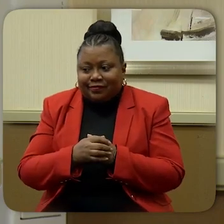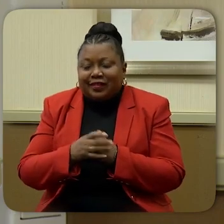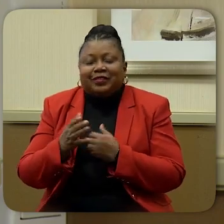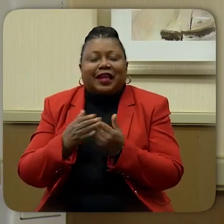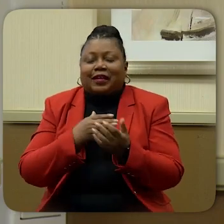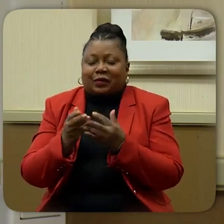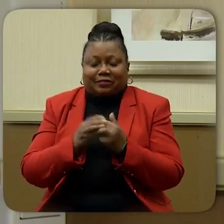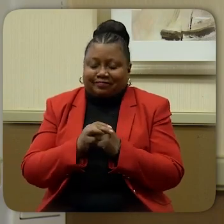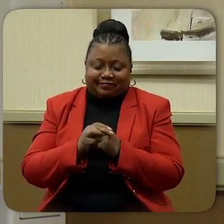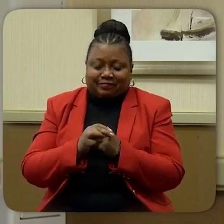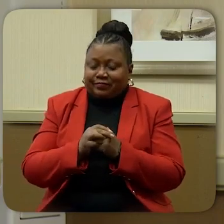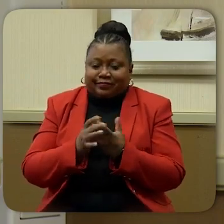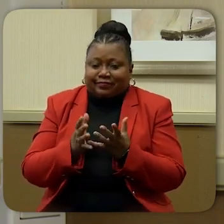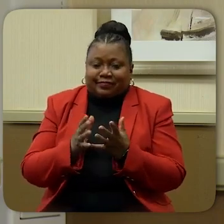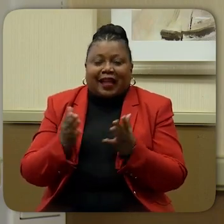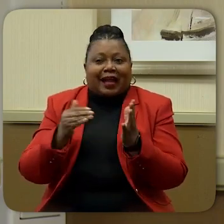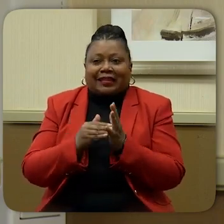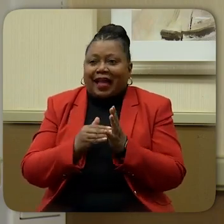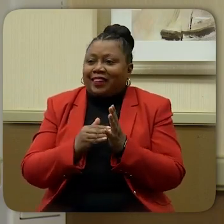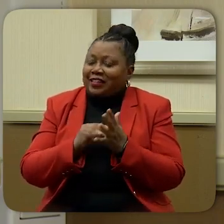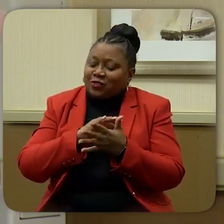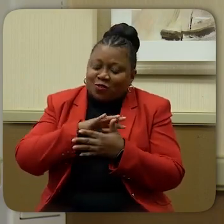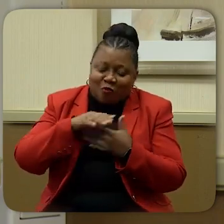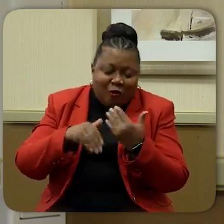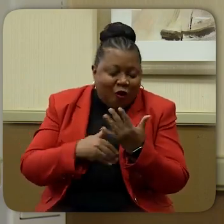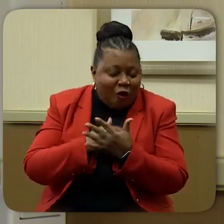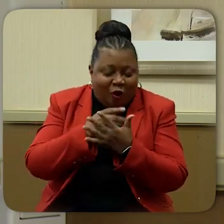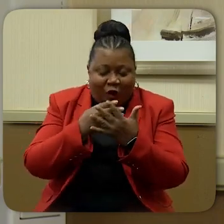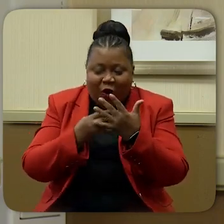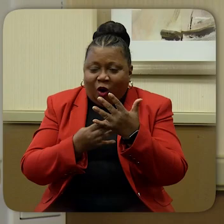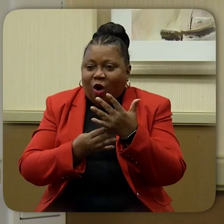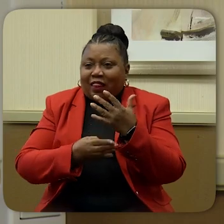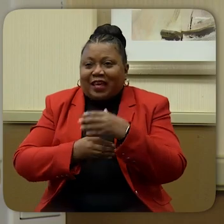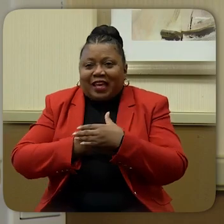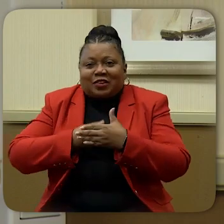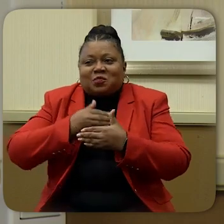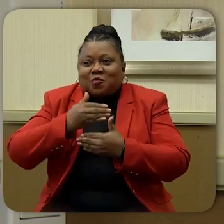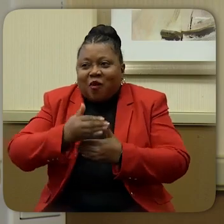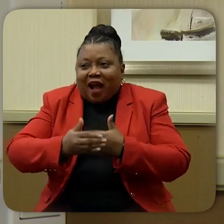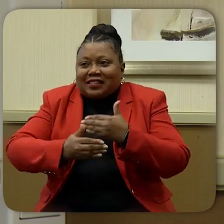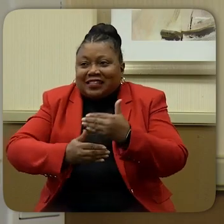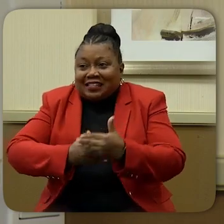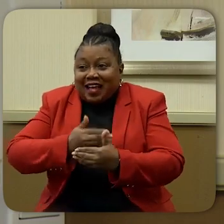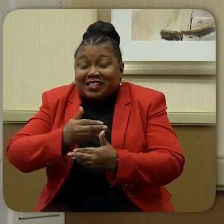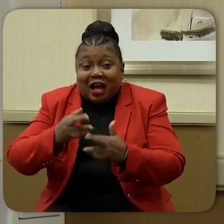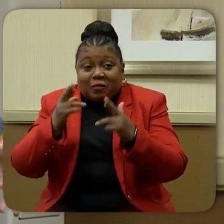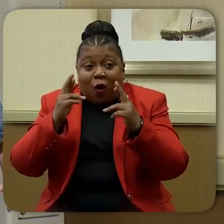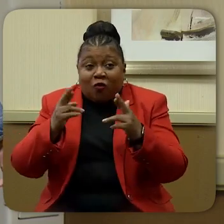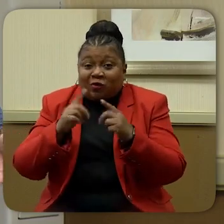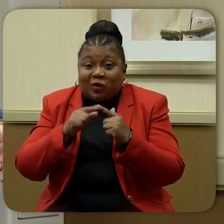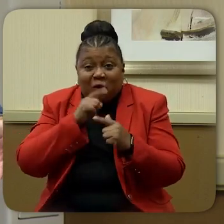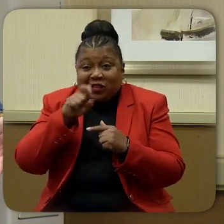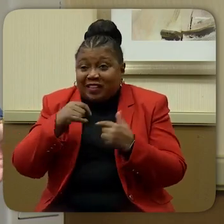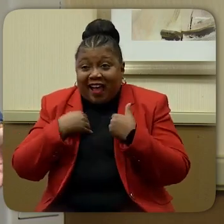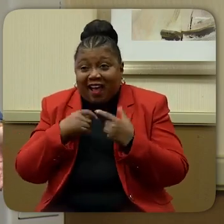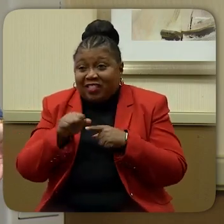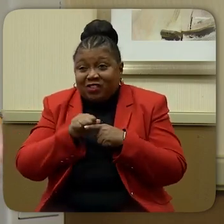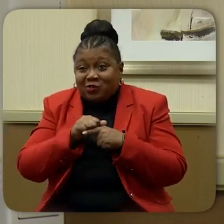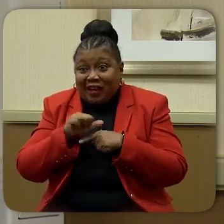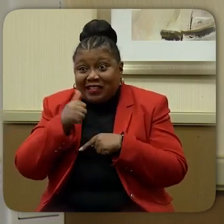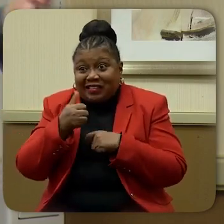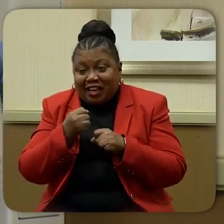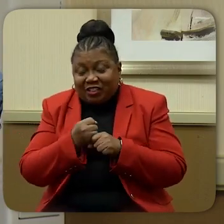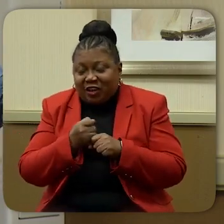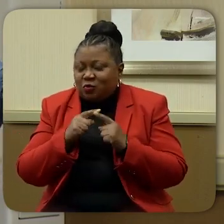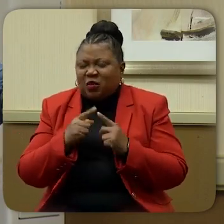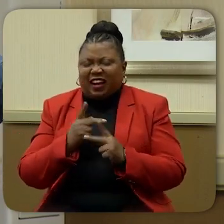so anyway, it's, again, this is all like in process, and so I'm hopeful that like we won't even need to have this training in 10 years